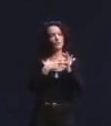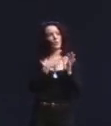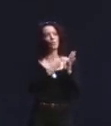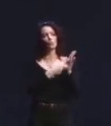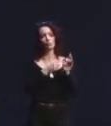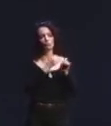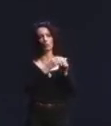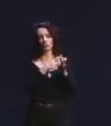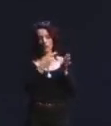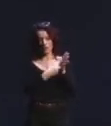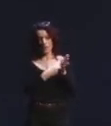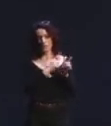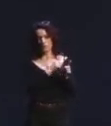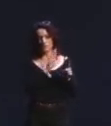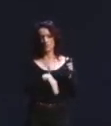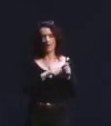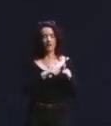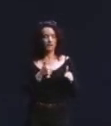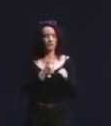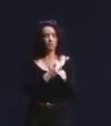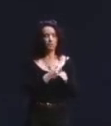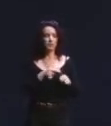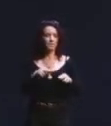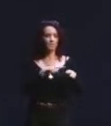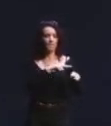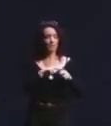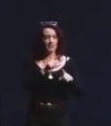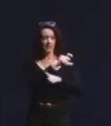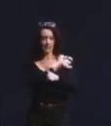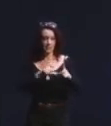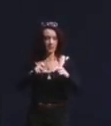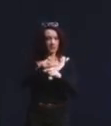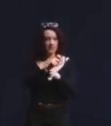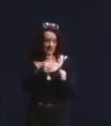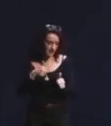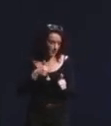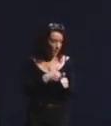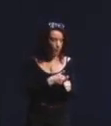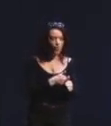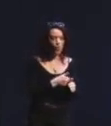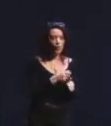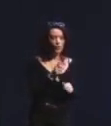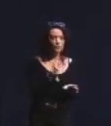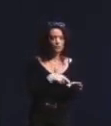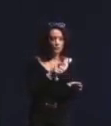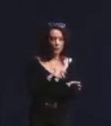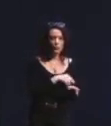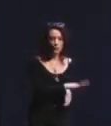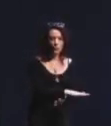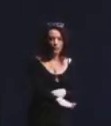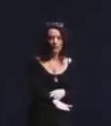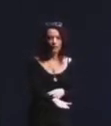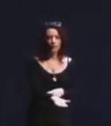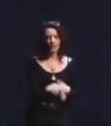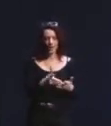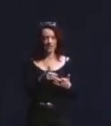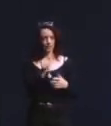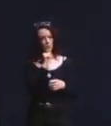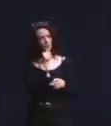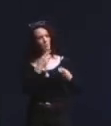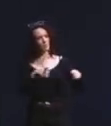point, which is about supporting families and communities to support those young people. And that's really all about using music